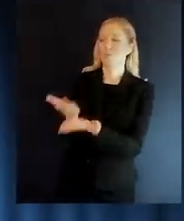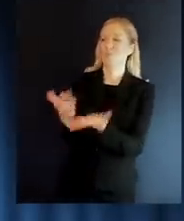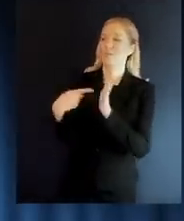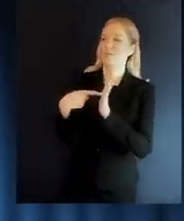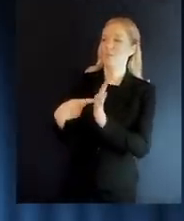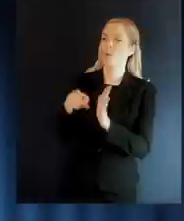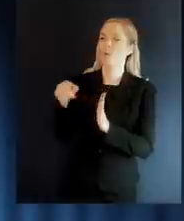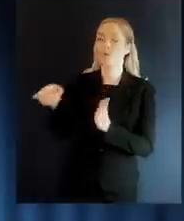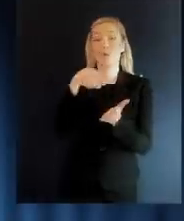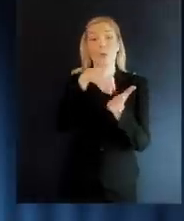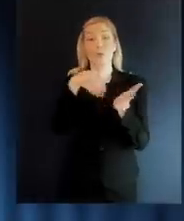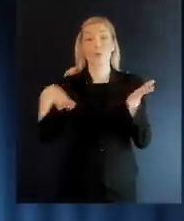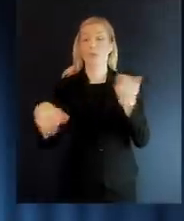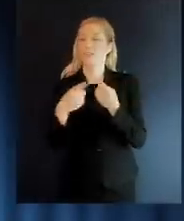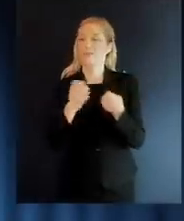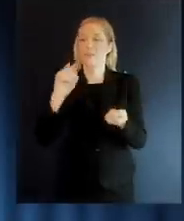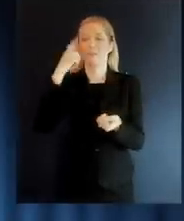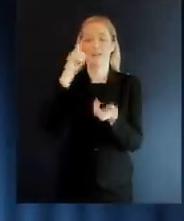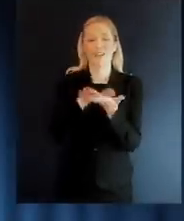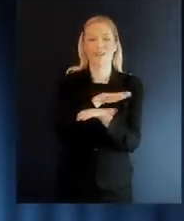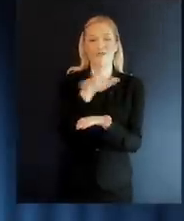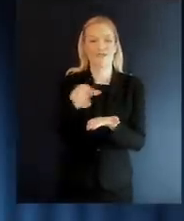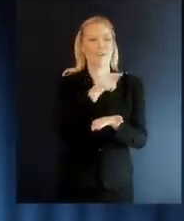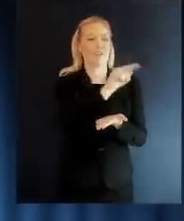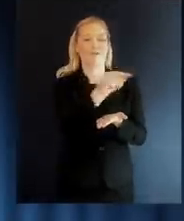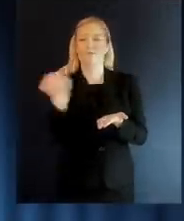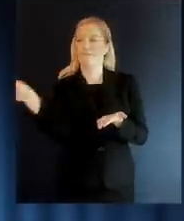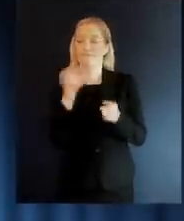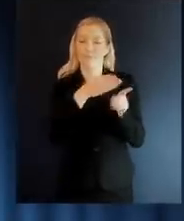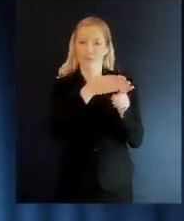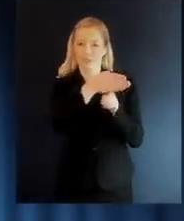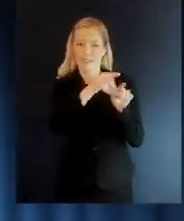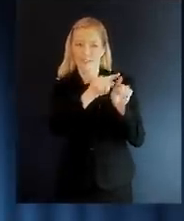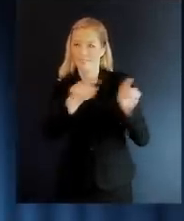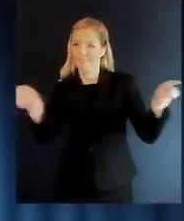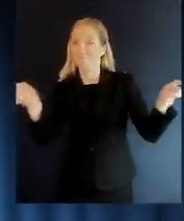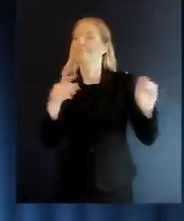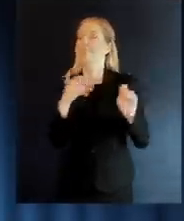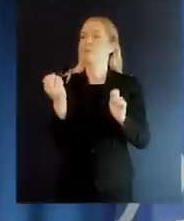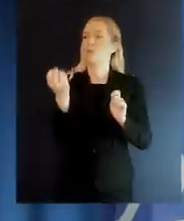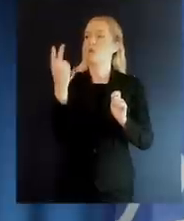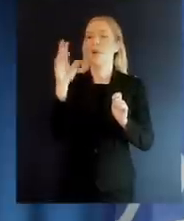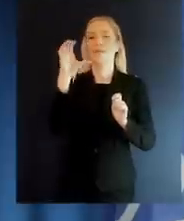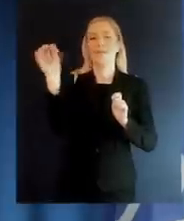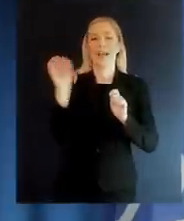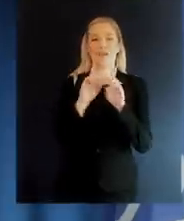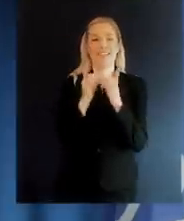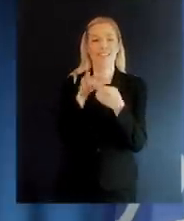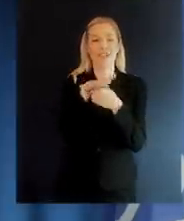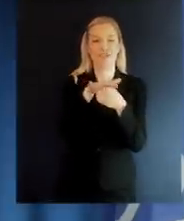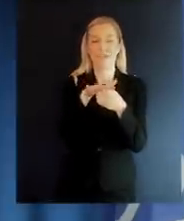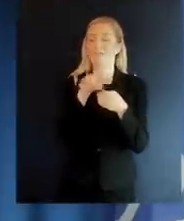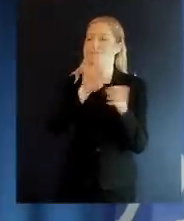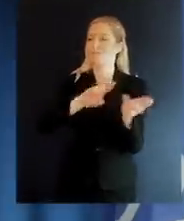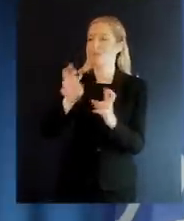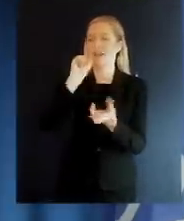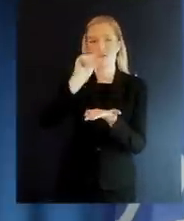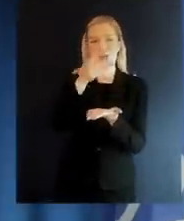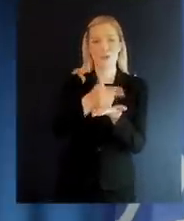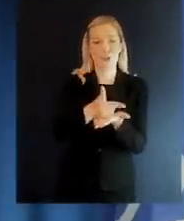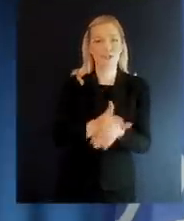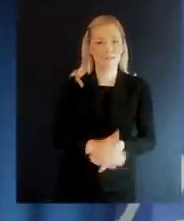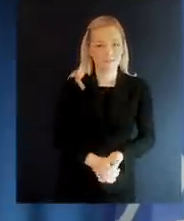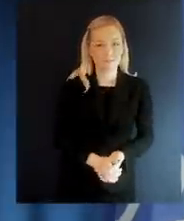students of the various schools of the college and our 12-county district for graduation. Inasmuch as these graduates